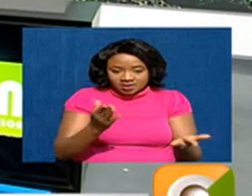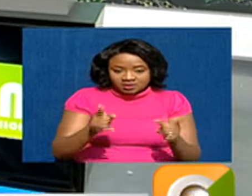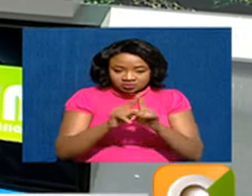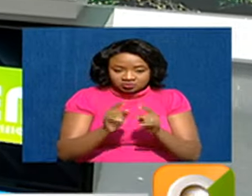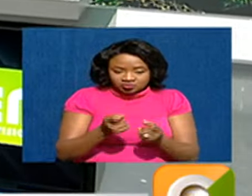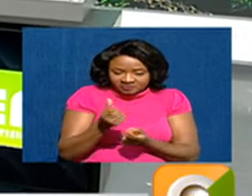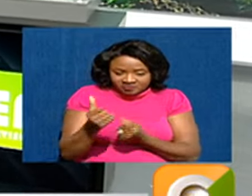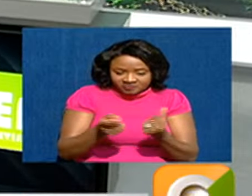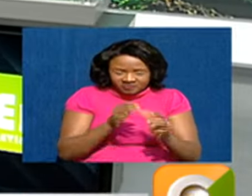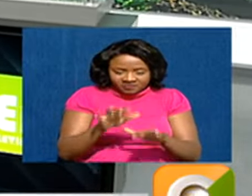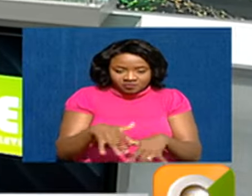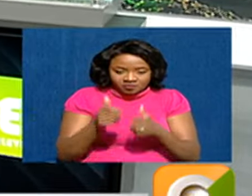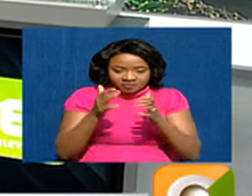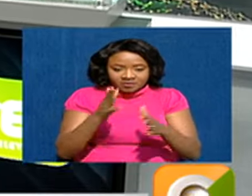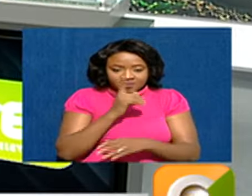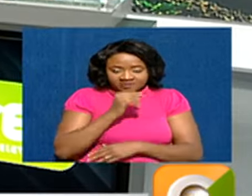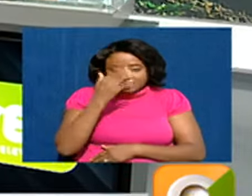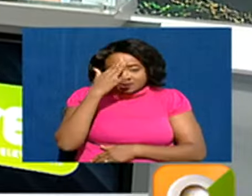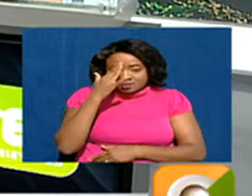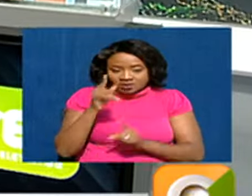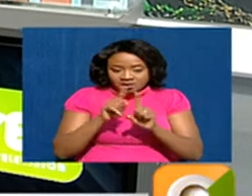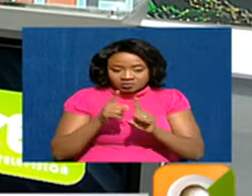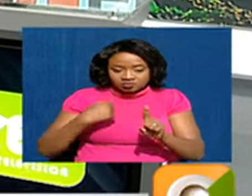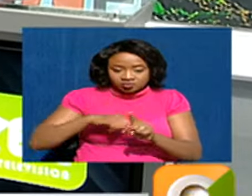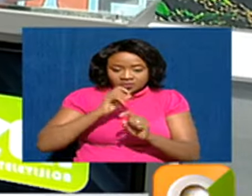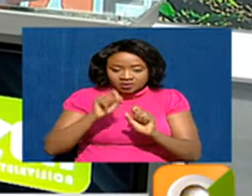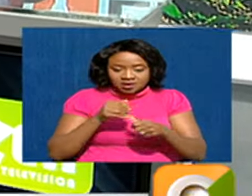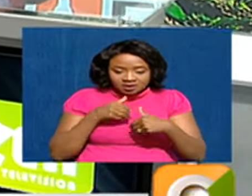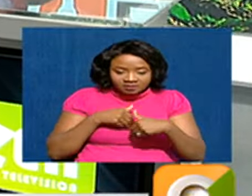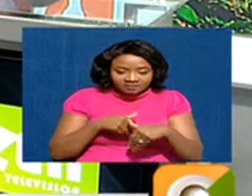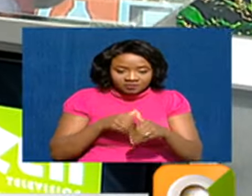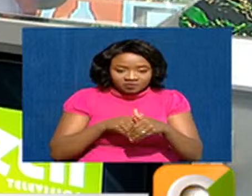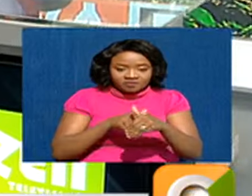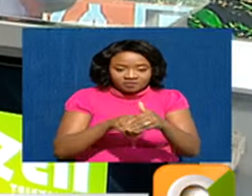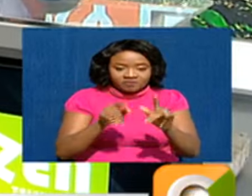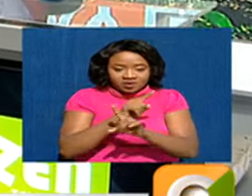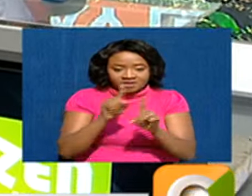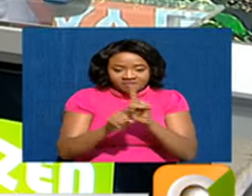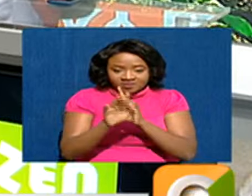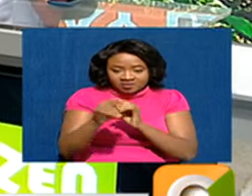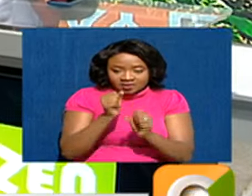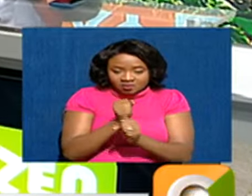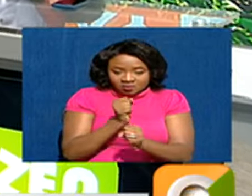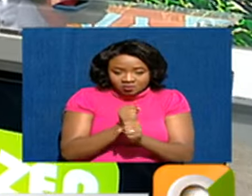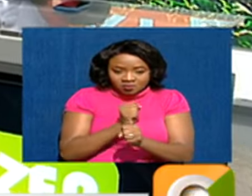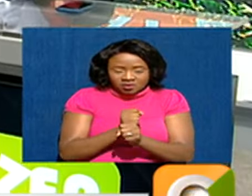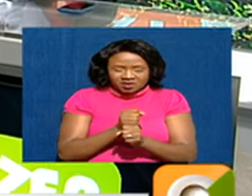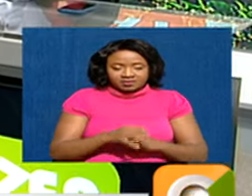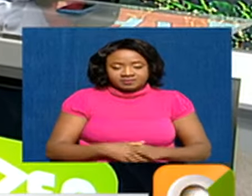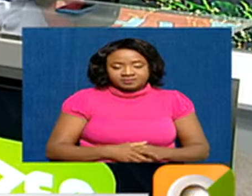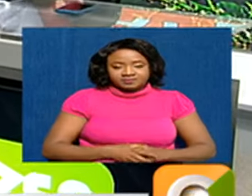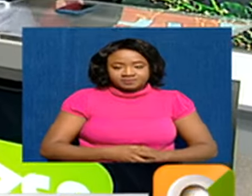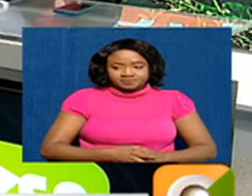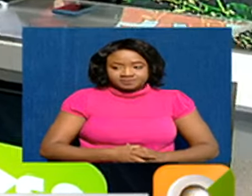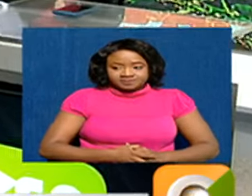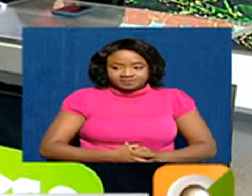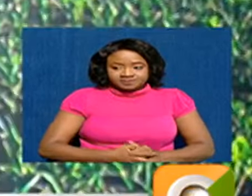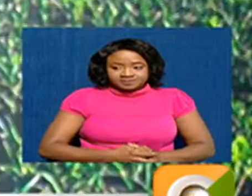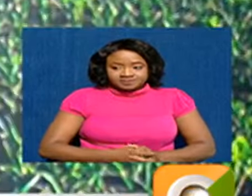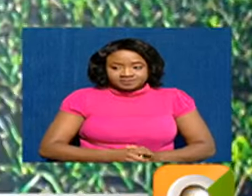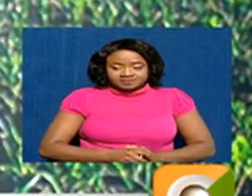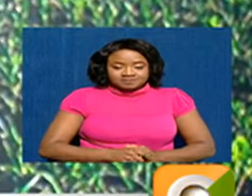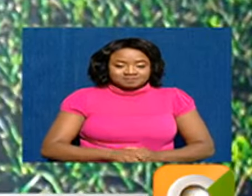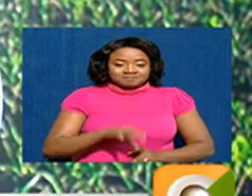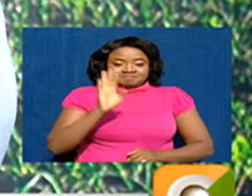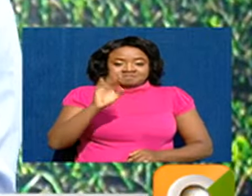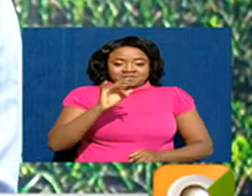already redeeming, and we are able to follow what they are doing every day using a dashboard that we have. Suppose